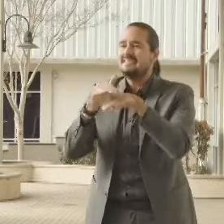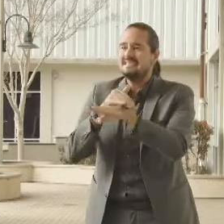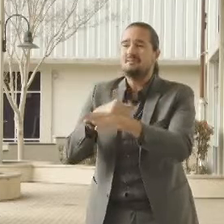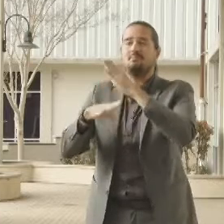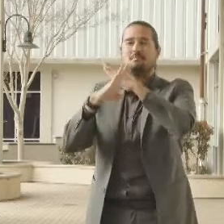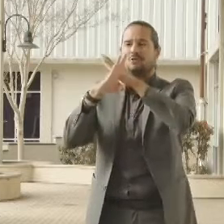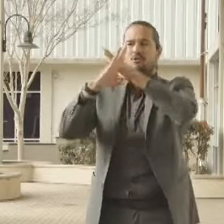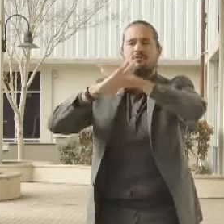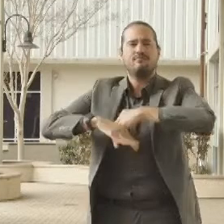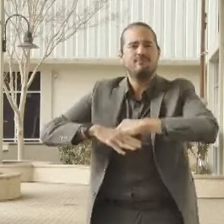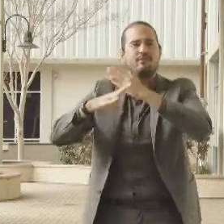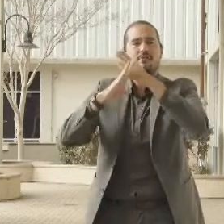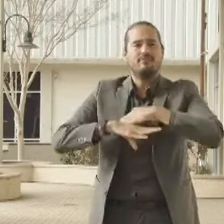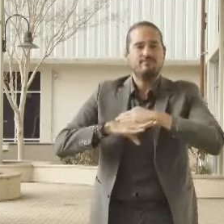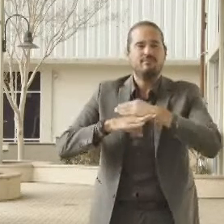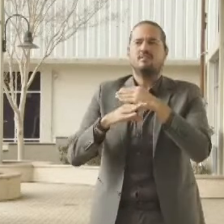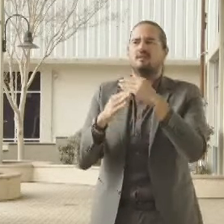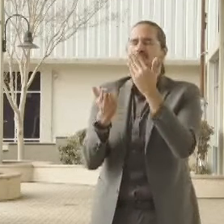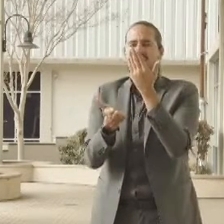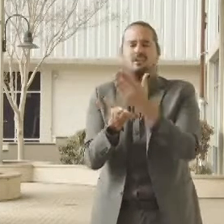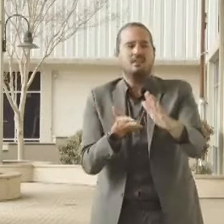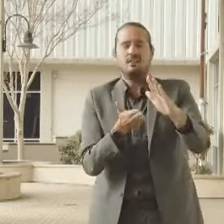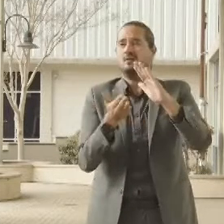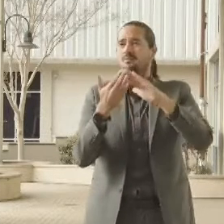the most vulnerable in our community.